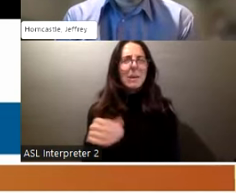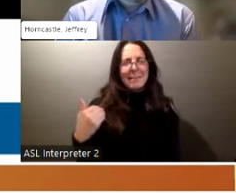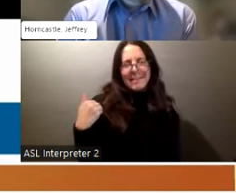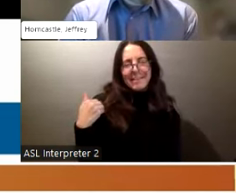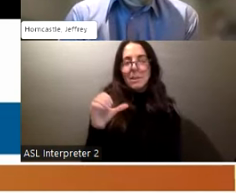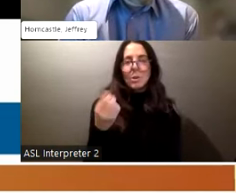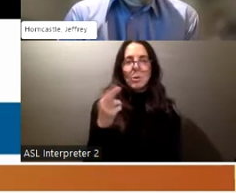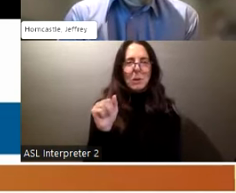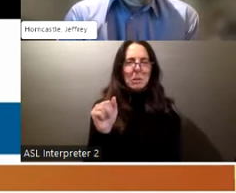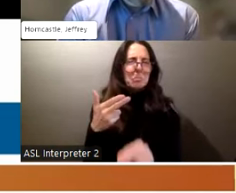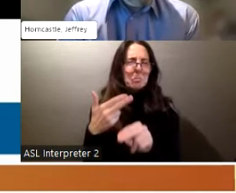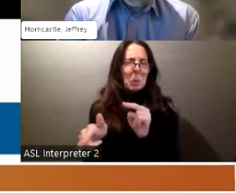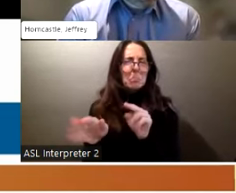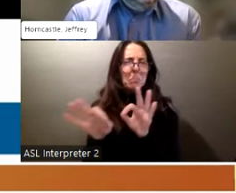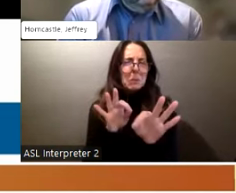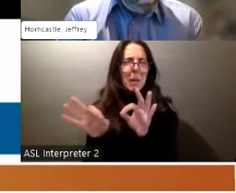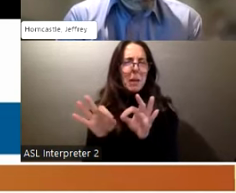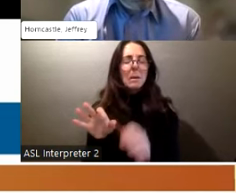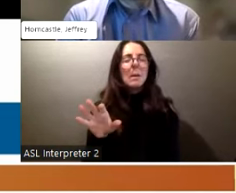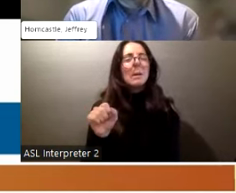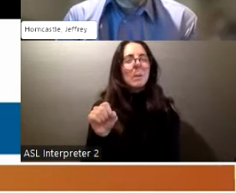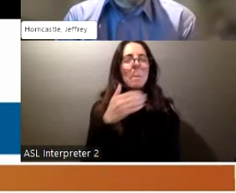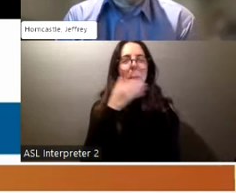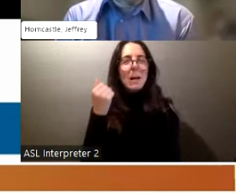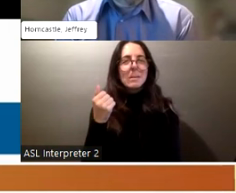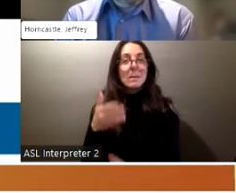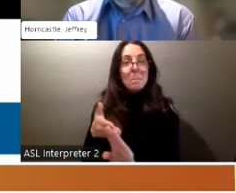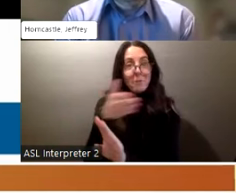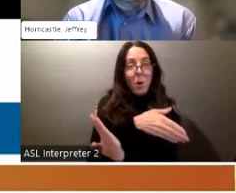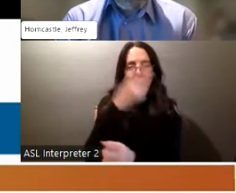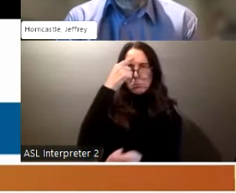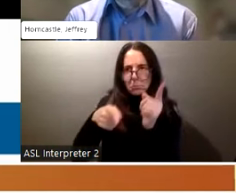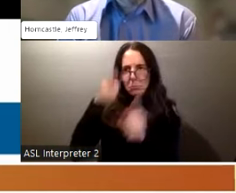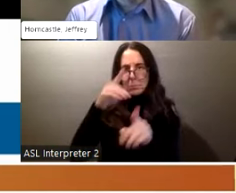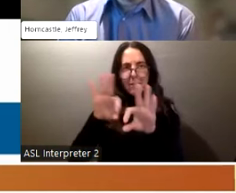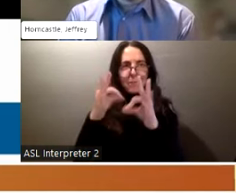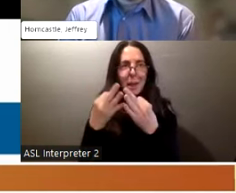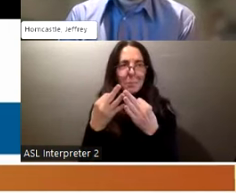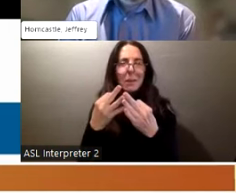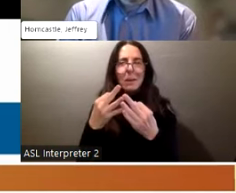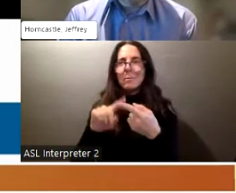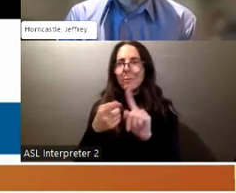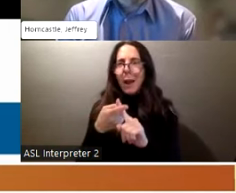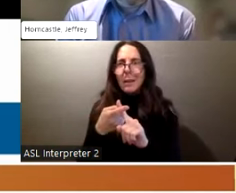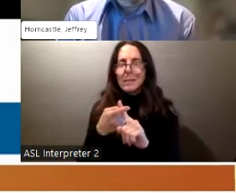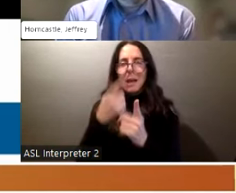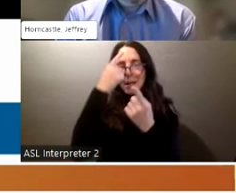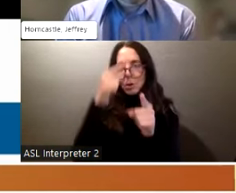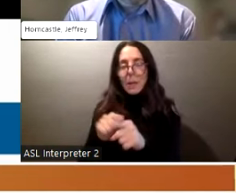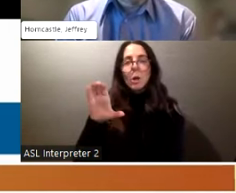bit. It might be a good idea to have a code word with the family members, but the best